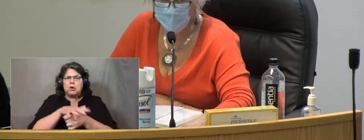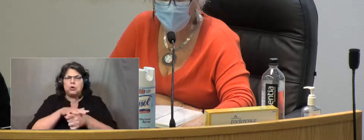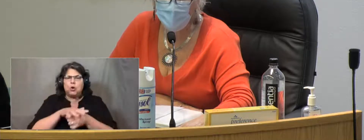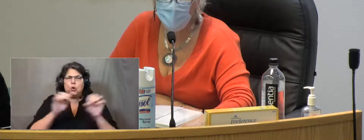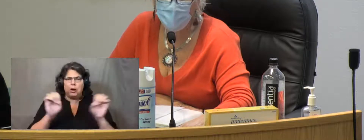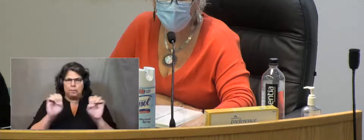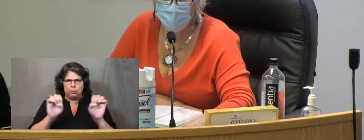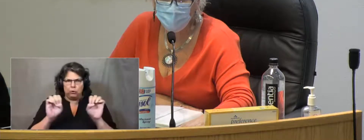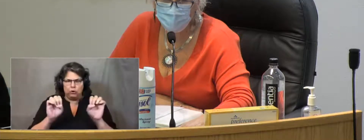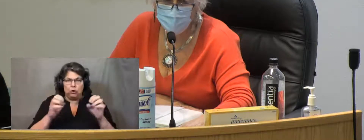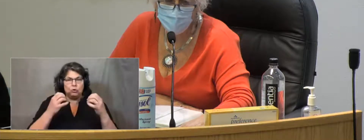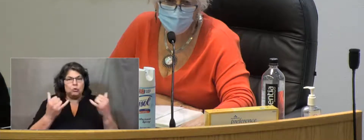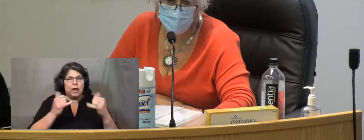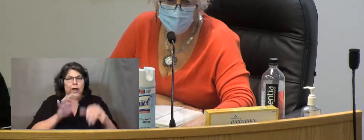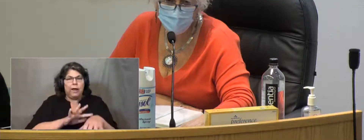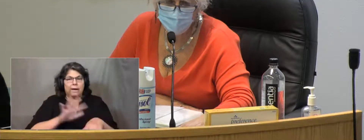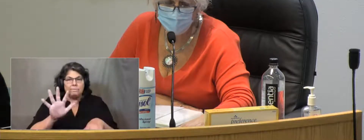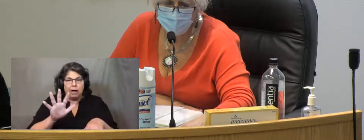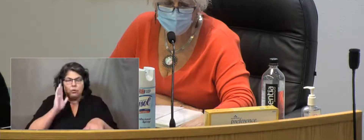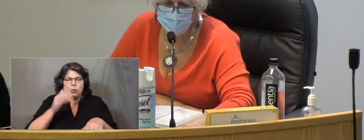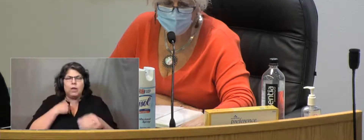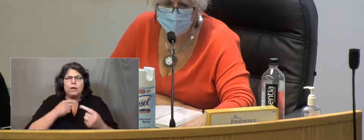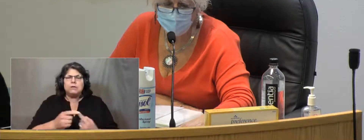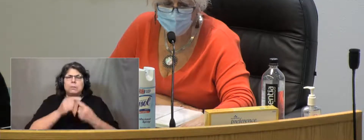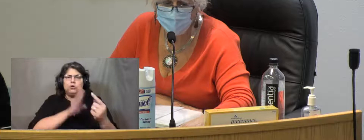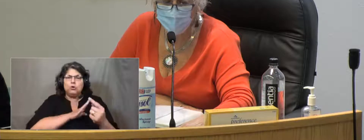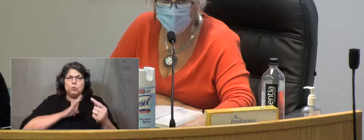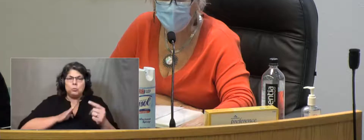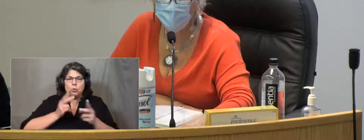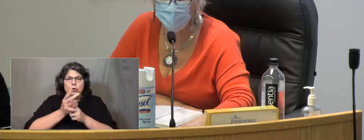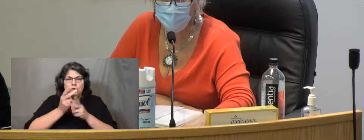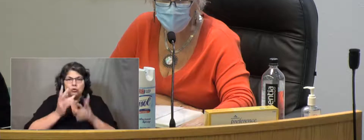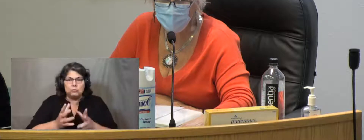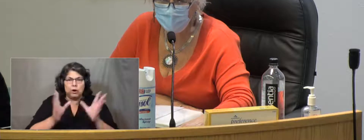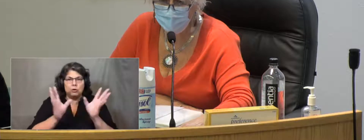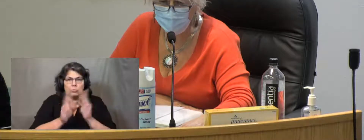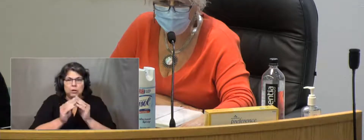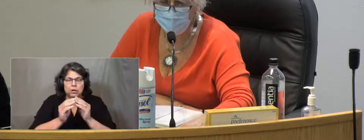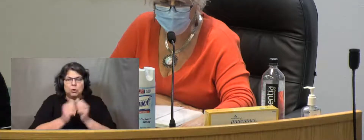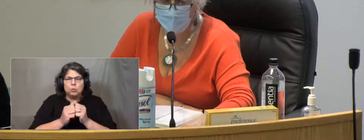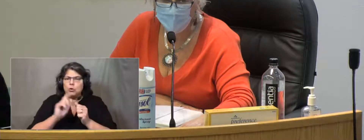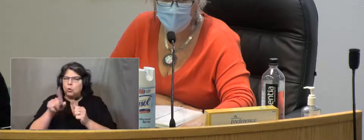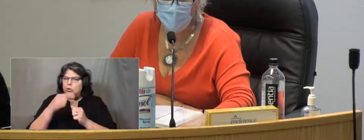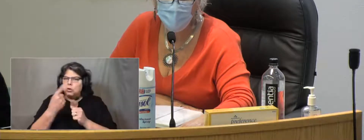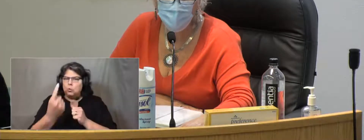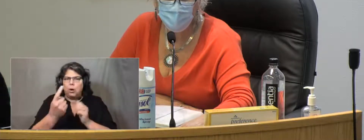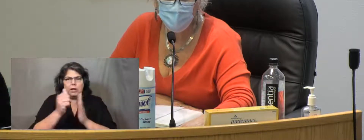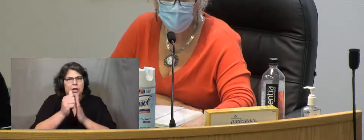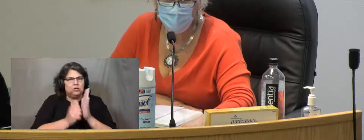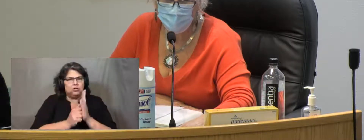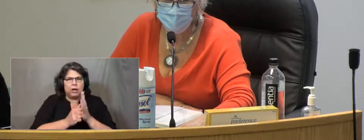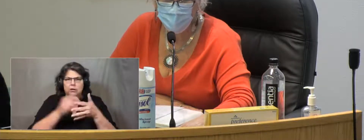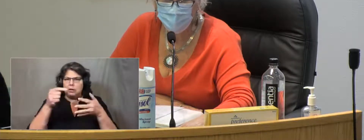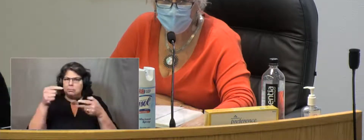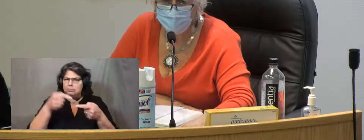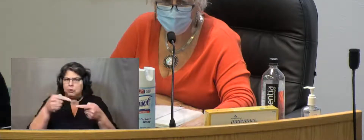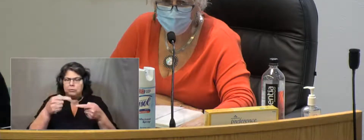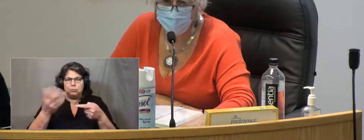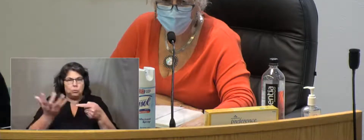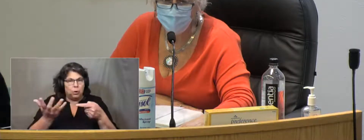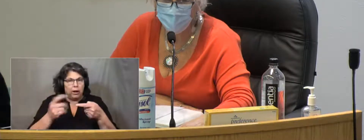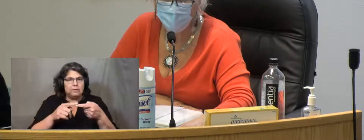o'clock, we are having a special Board of Supervisors meeting with one agenda item, and that agenda item is